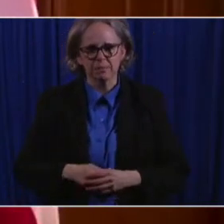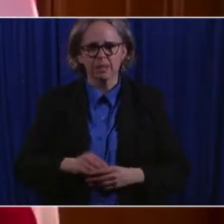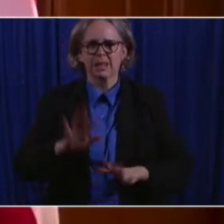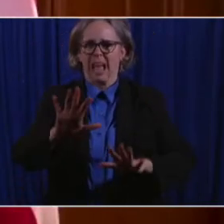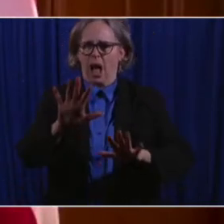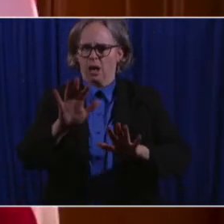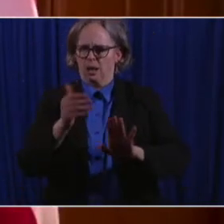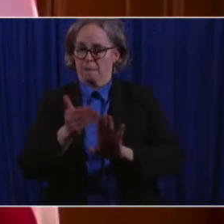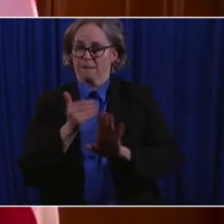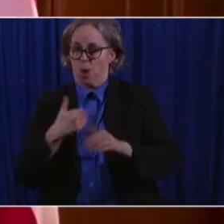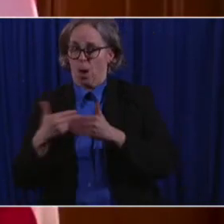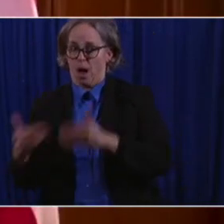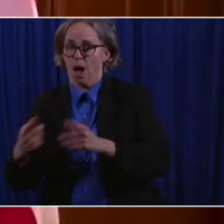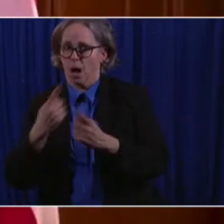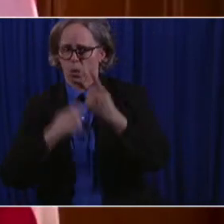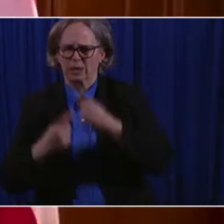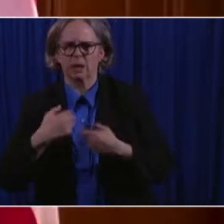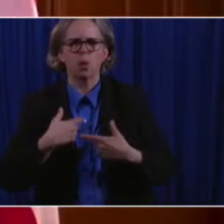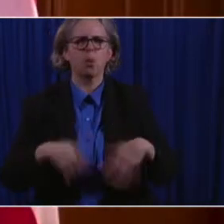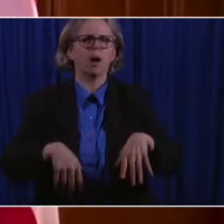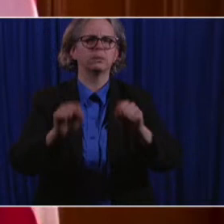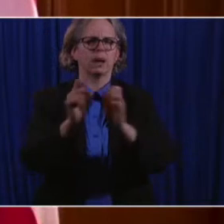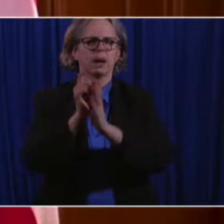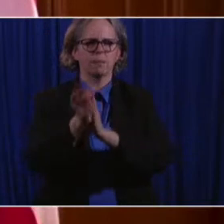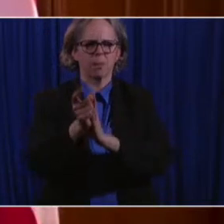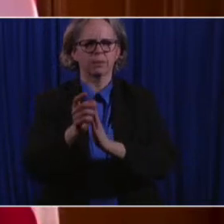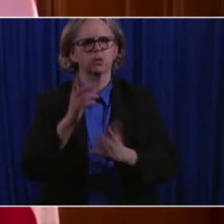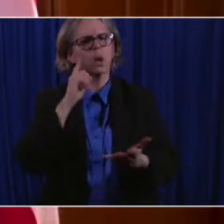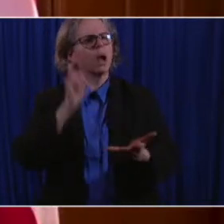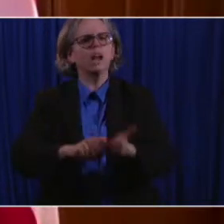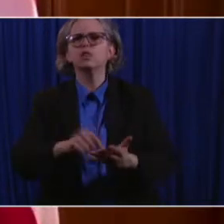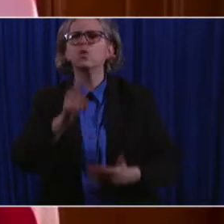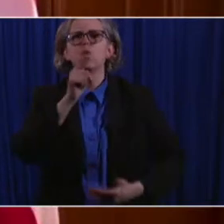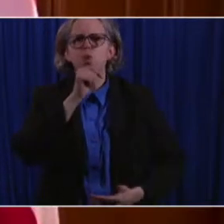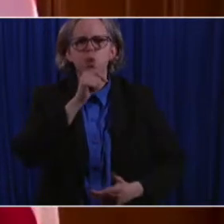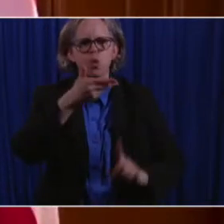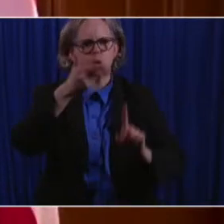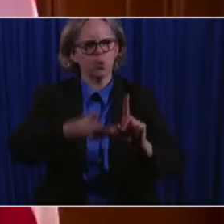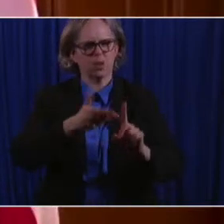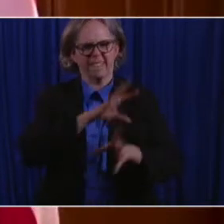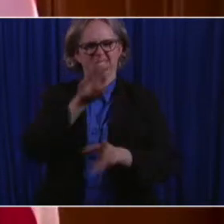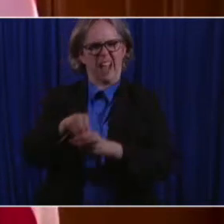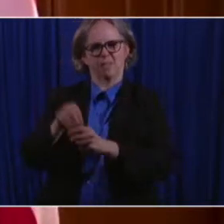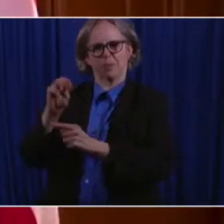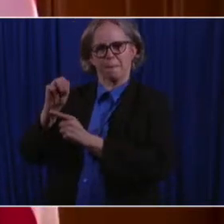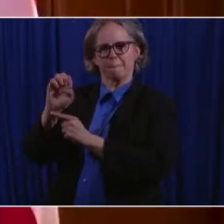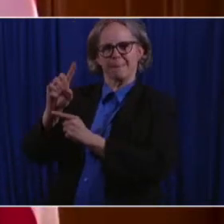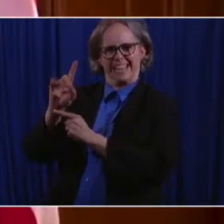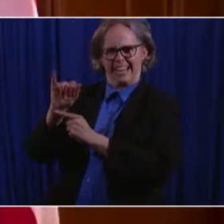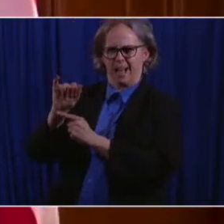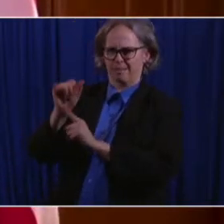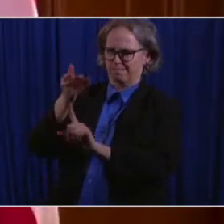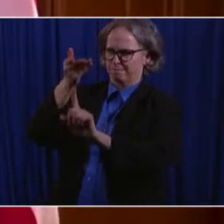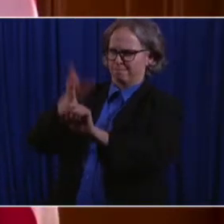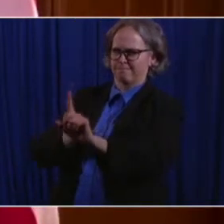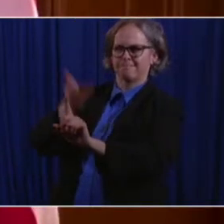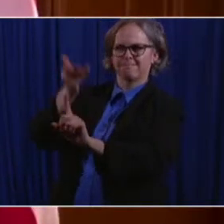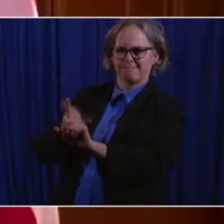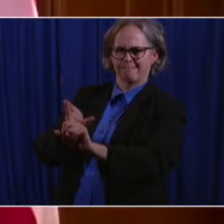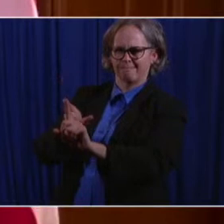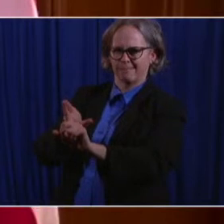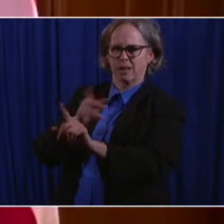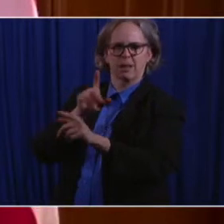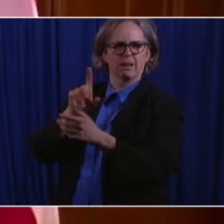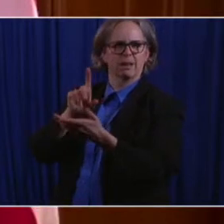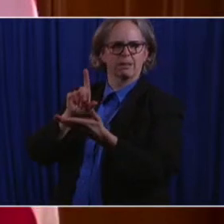to acknowledge a member of the news media who has covered, I think, virtually every one of